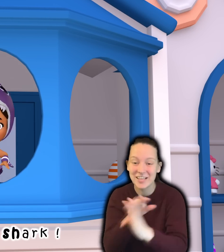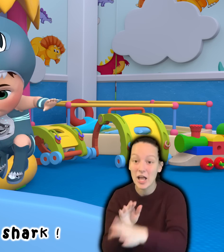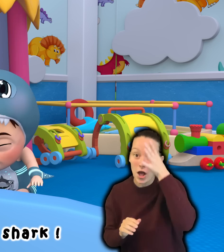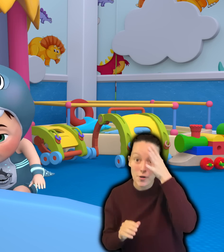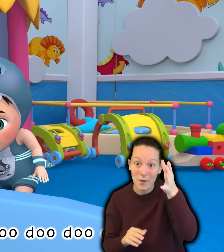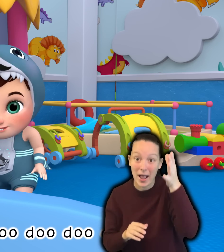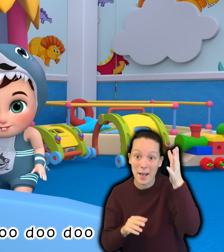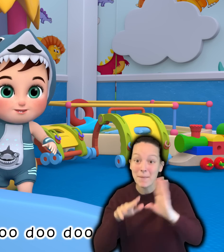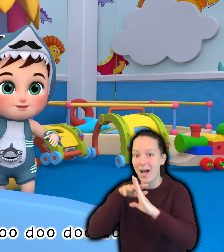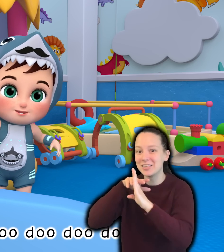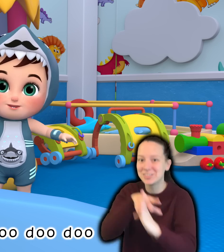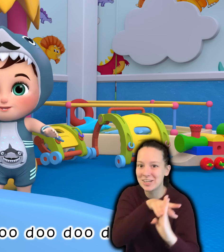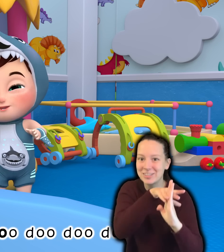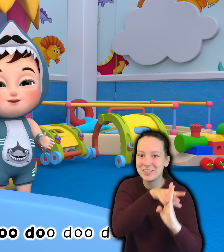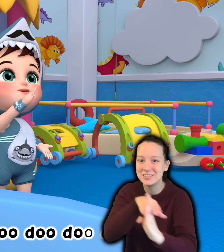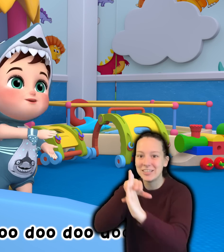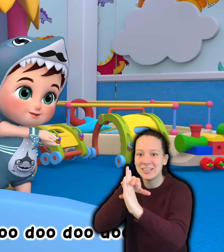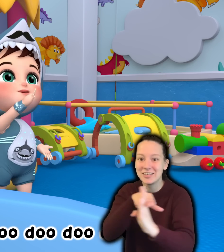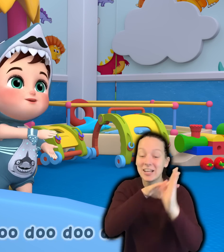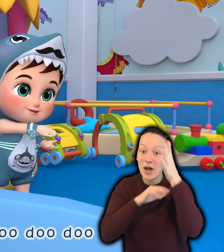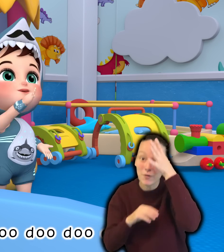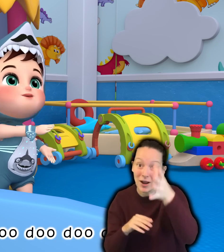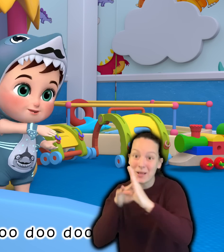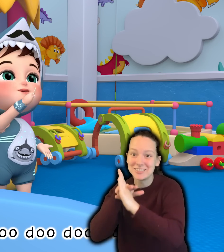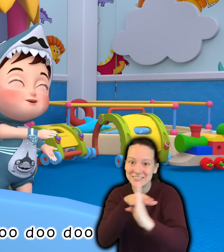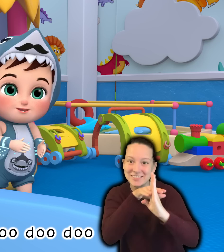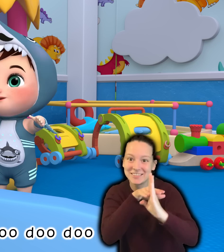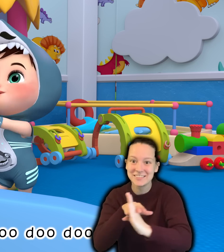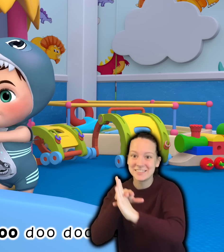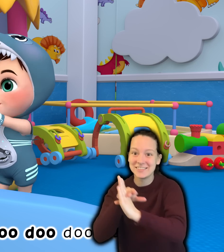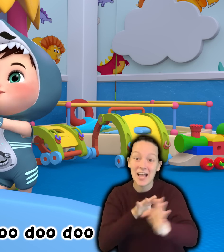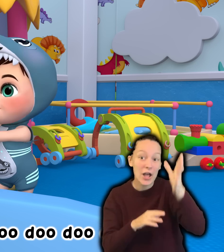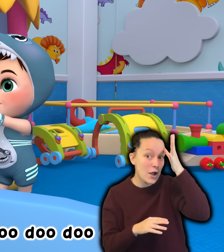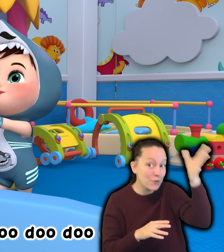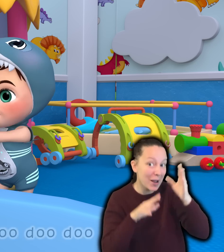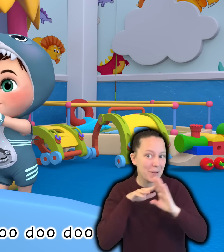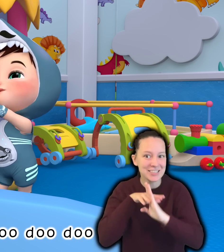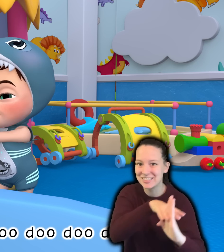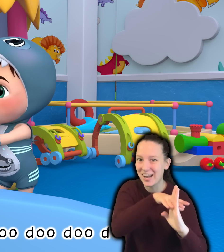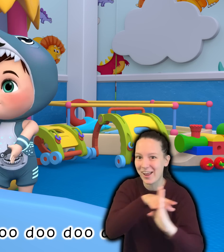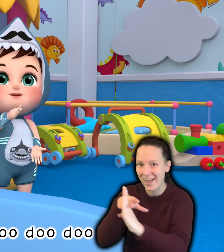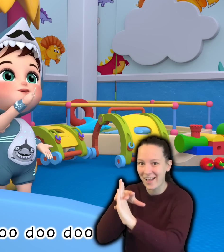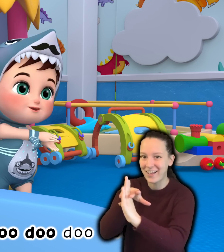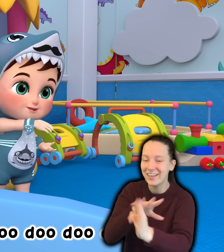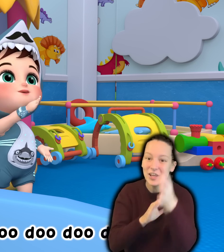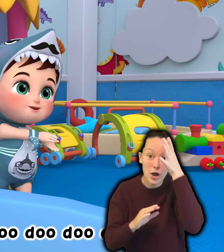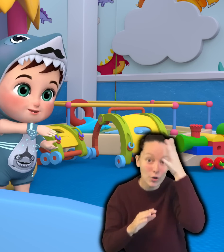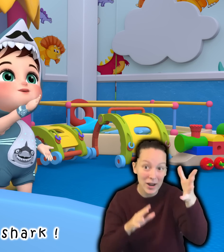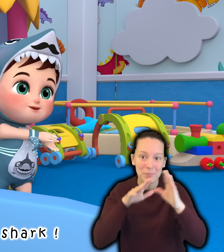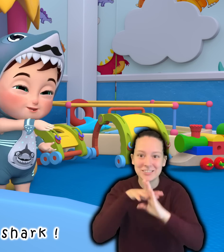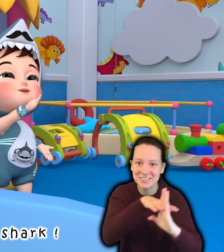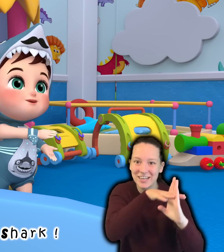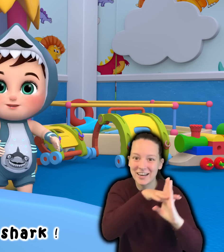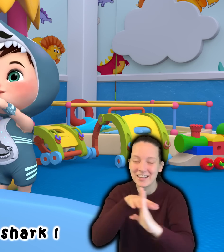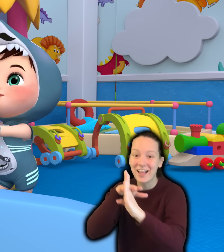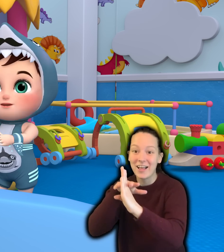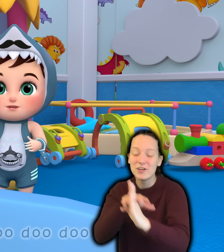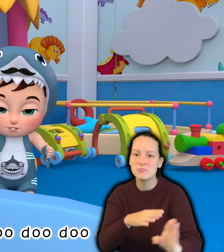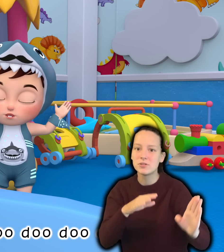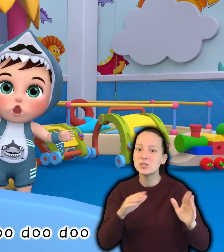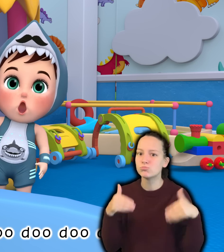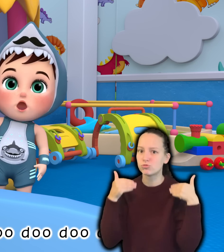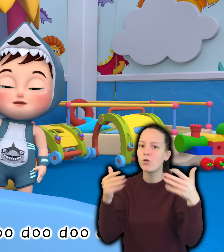grandma shark, grandpa shark, grandpa shark, grandpa Grandpa Shark, Grandpa